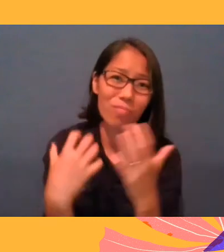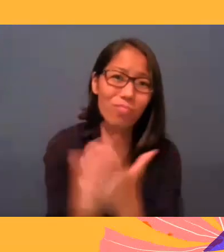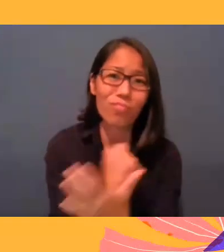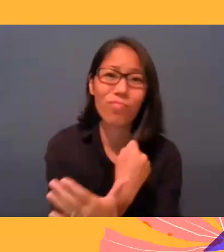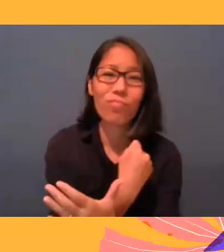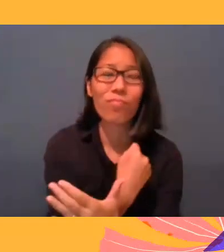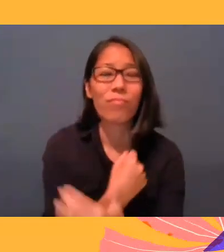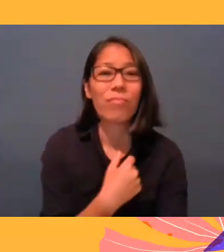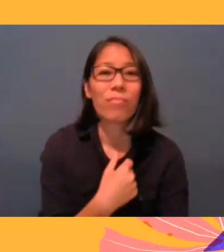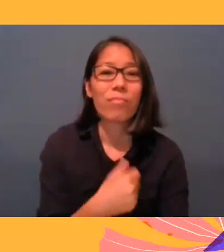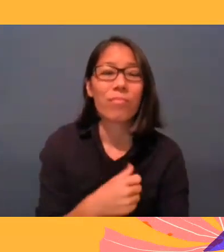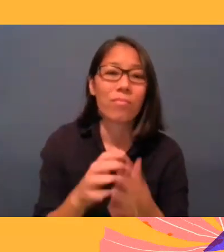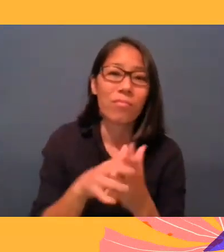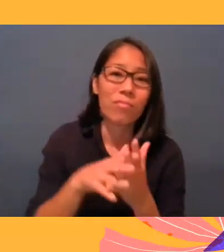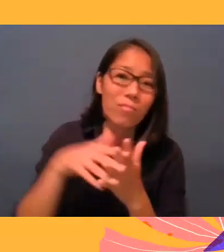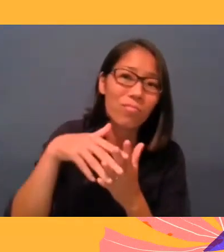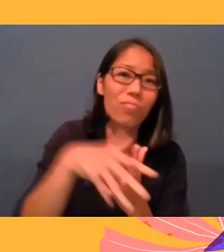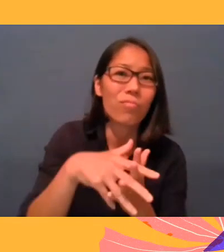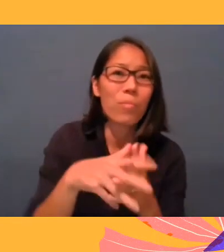It's rooted in